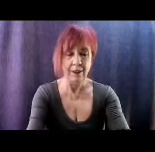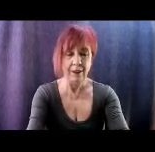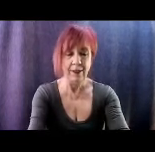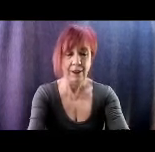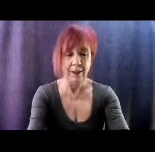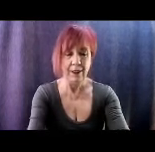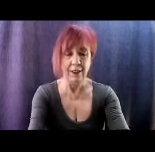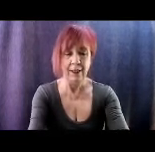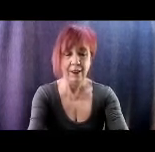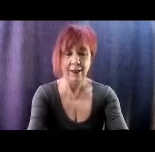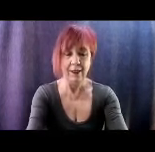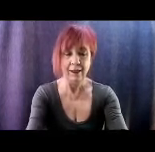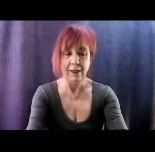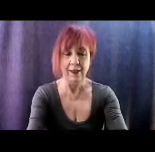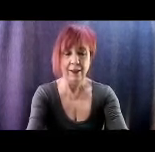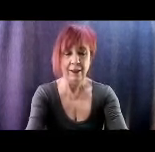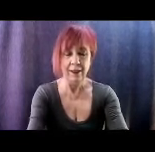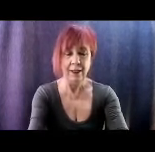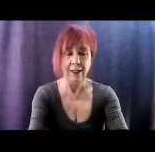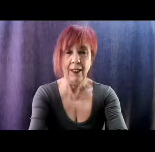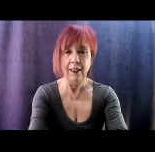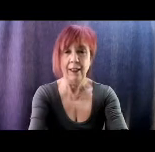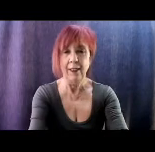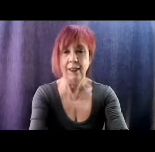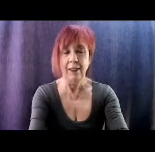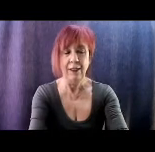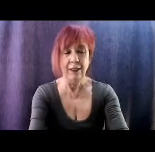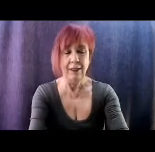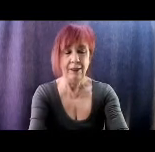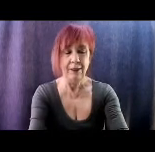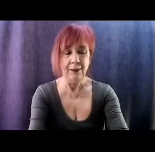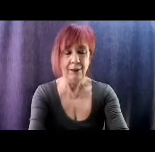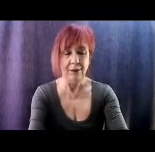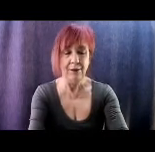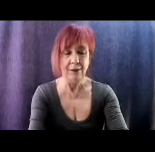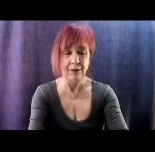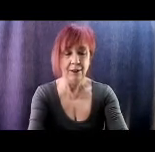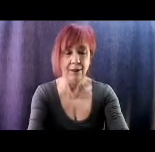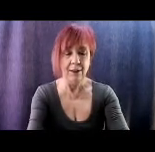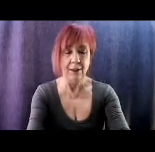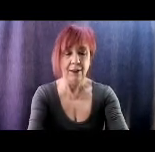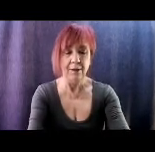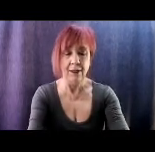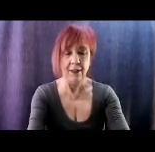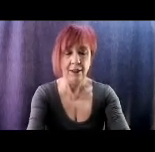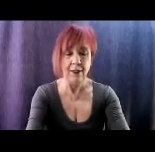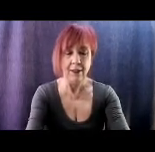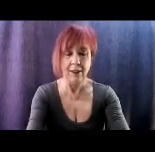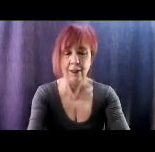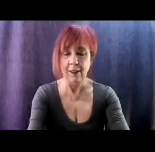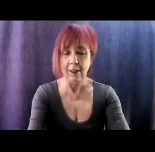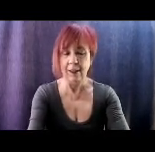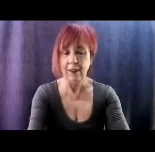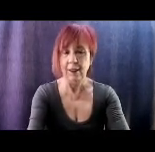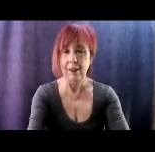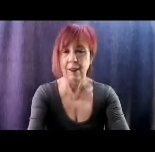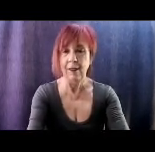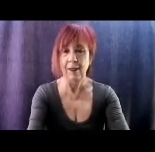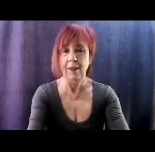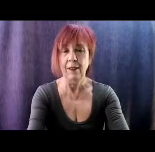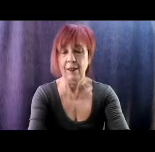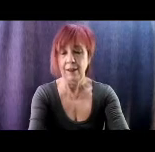And they told me that he would have some difficulties in school and that we could get